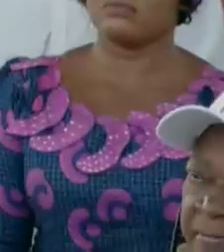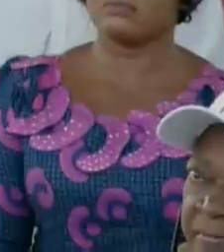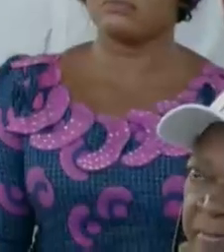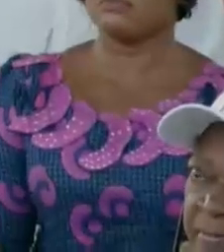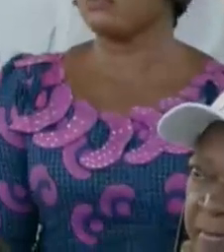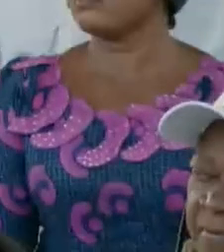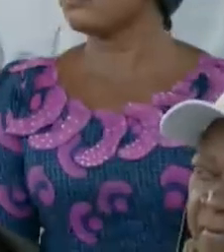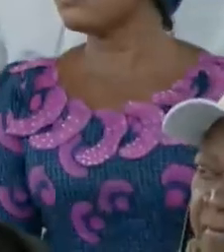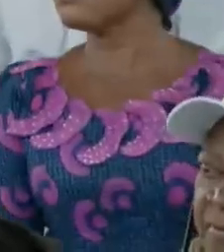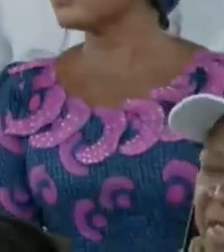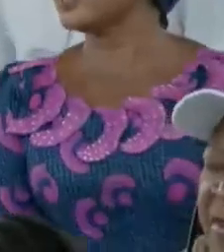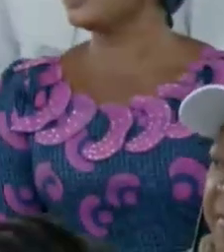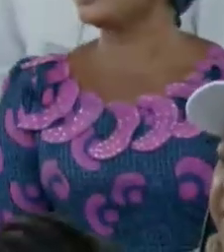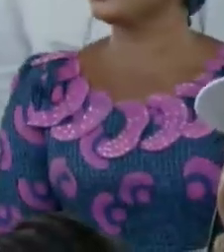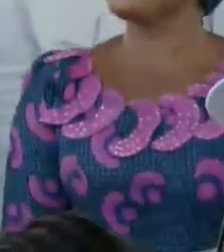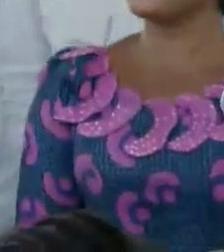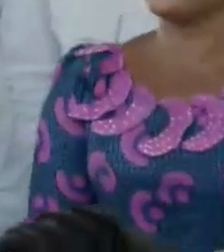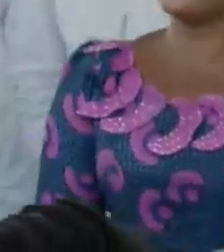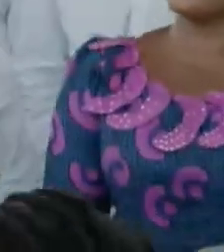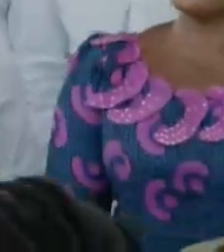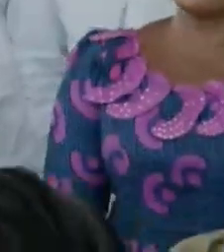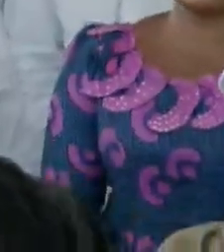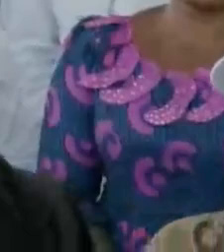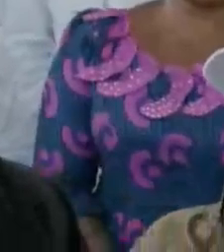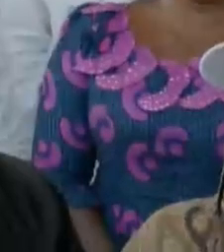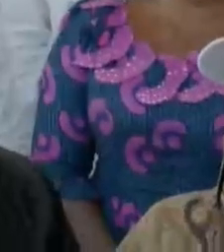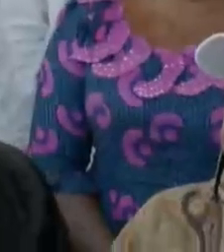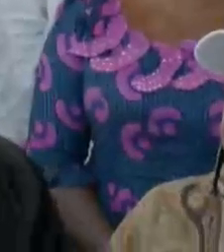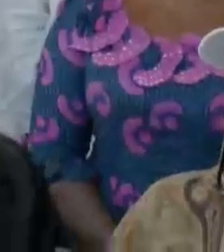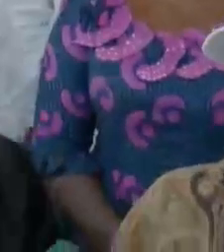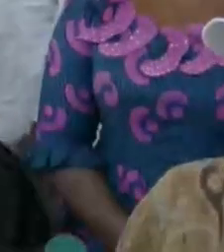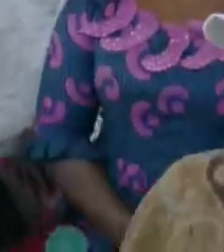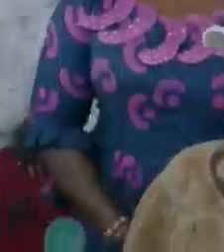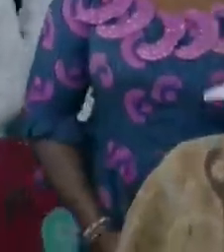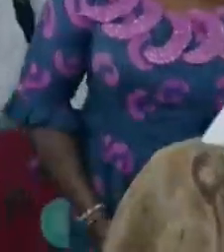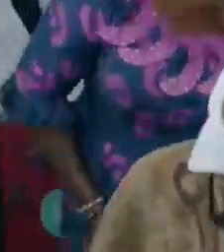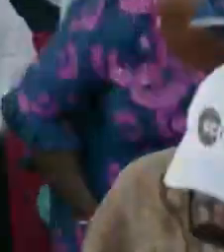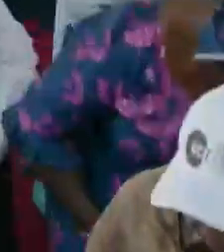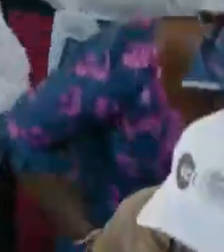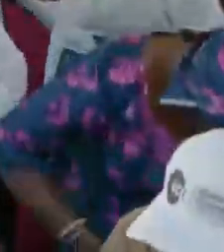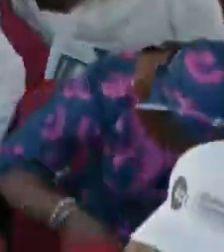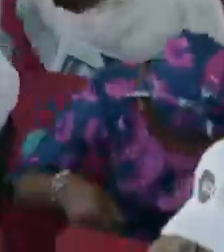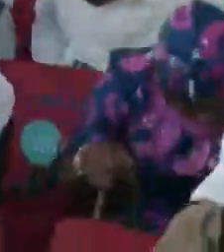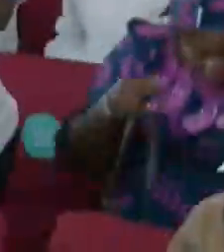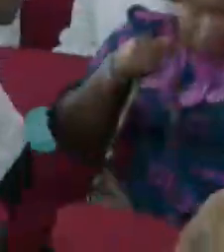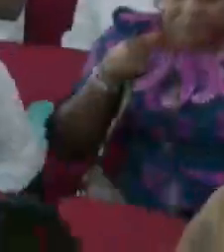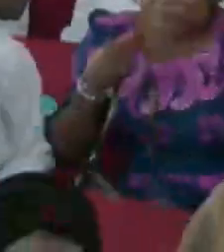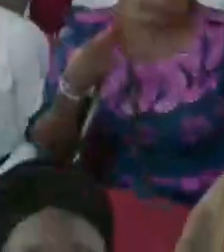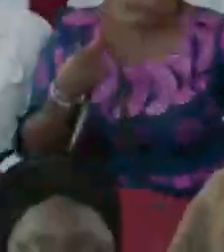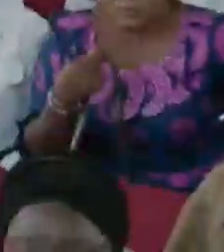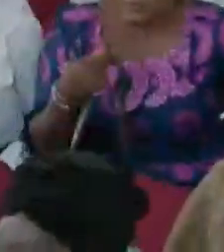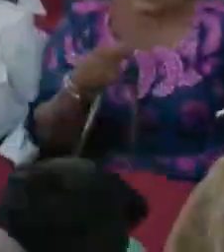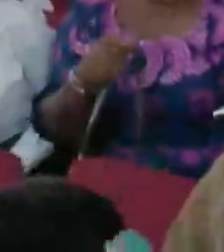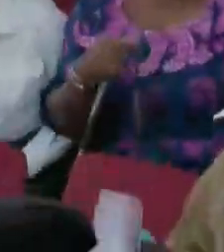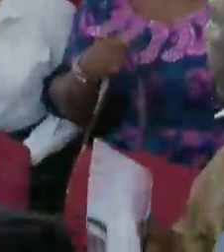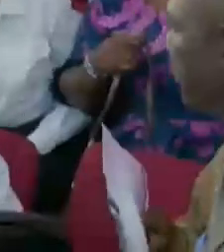everybody shout, Amen. Amen. God bless you. You can sit down. We're coming to